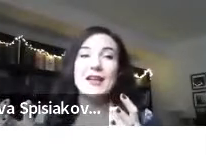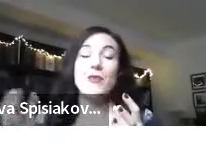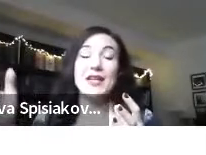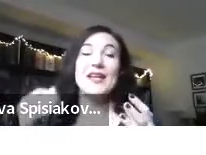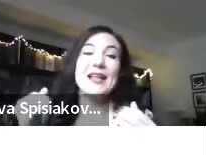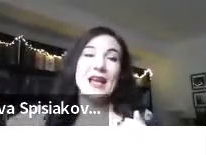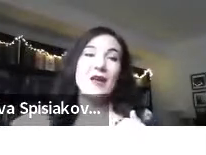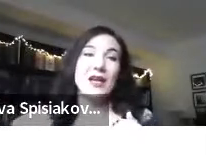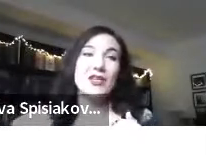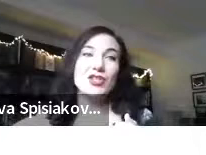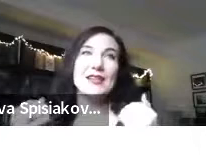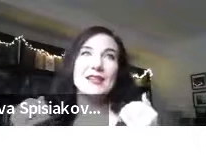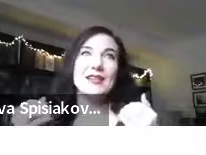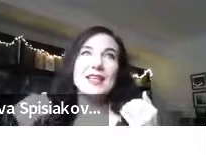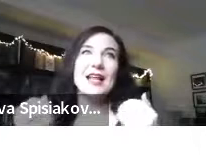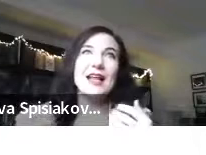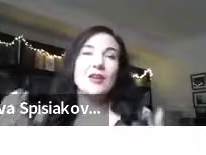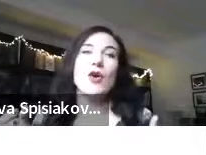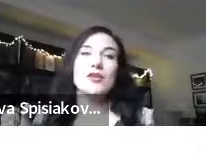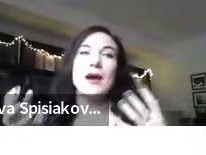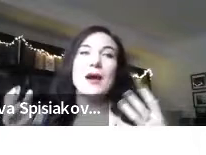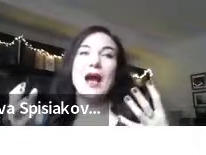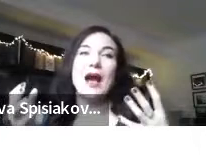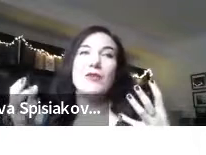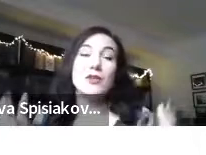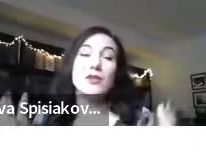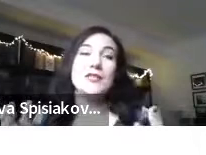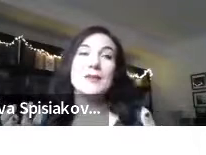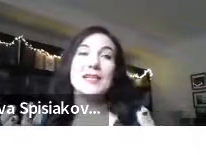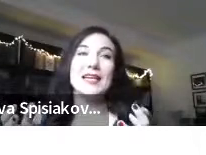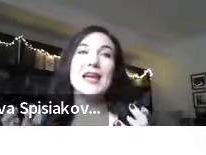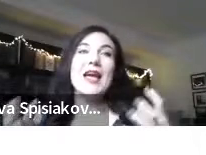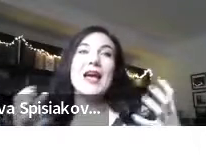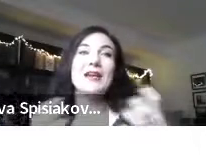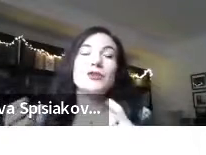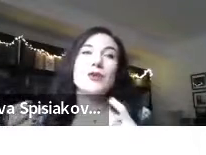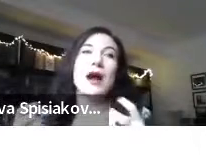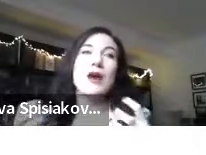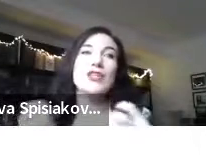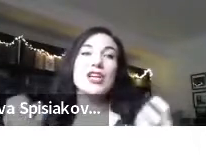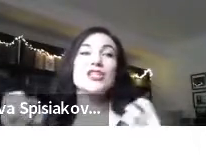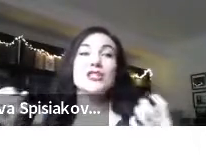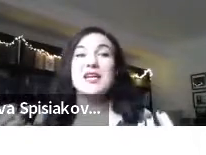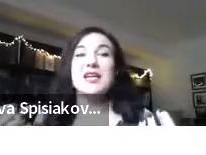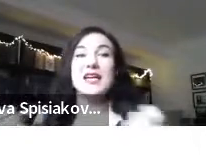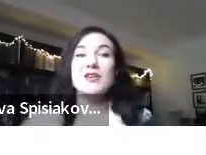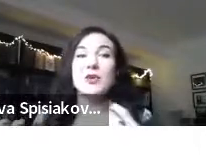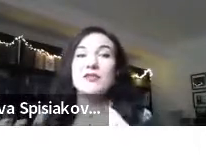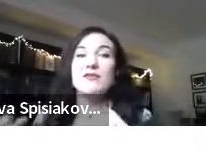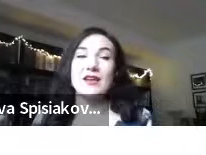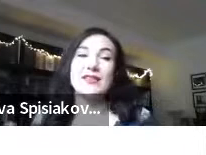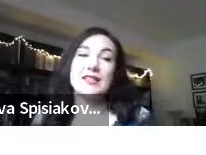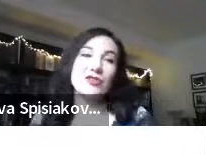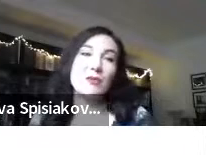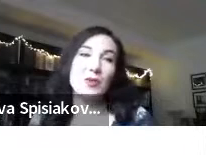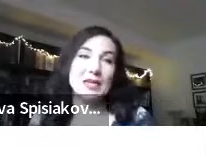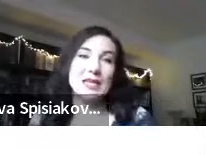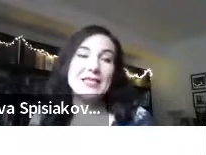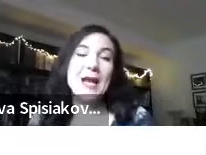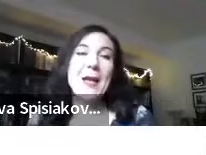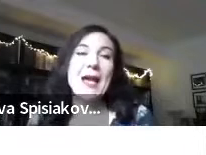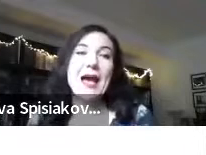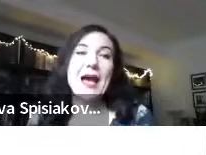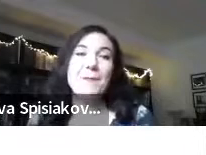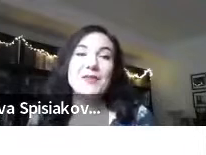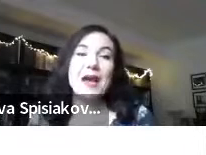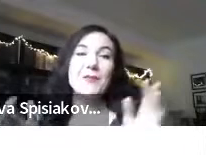languages and within a language can tell us a lot about how we view disability and also how it changes meaning across various cultural